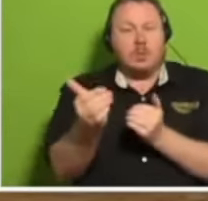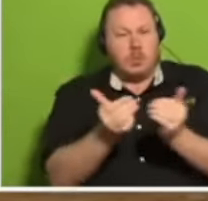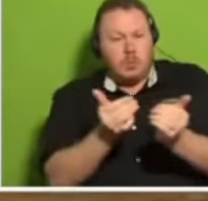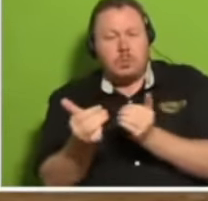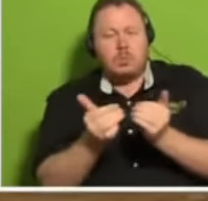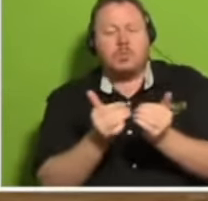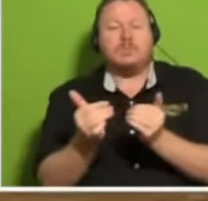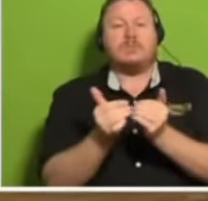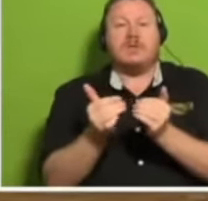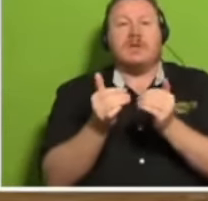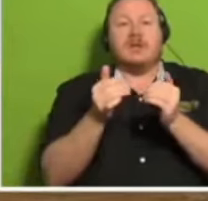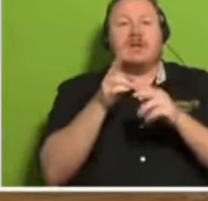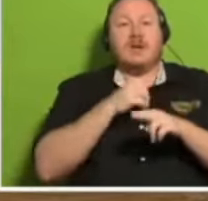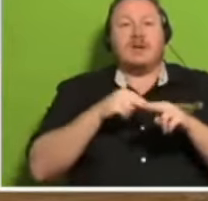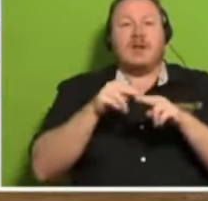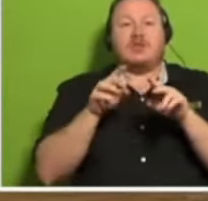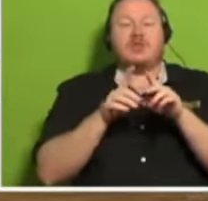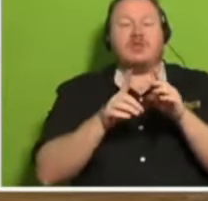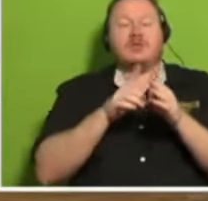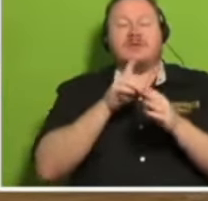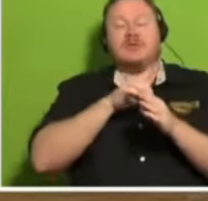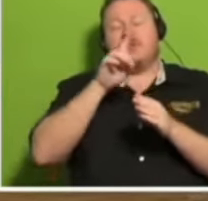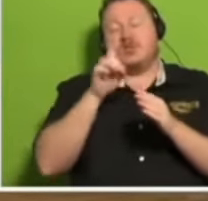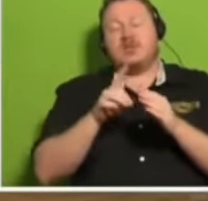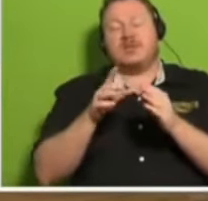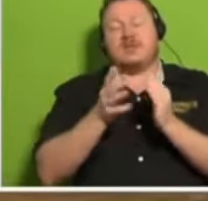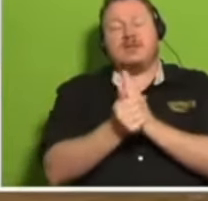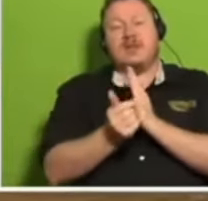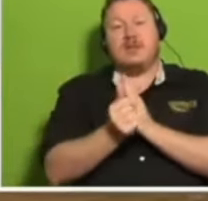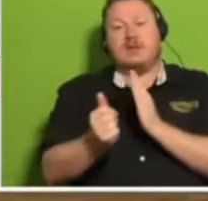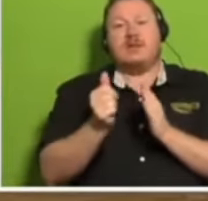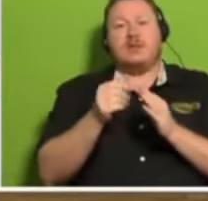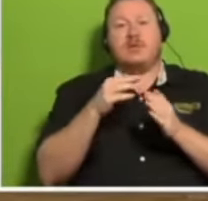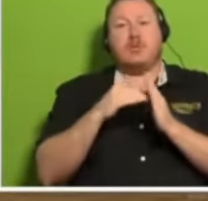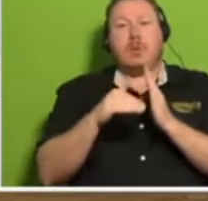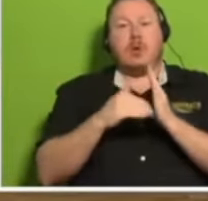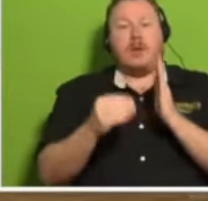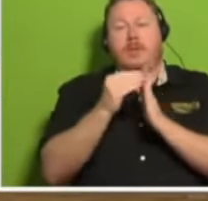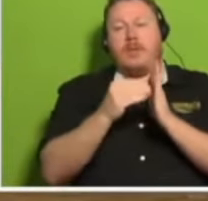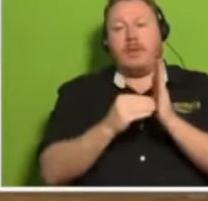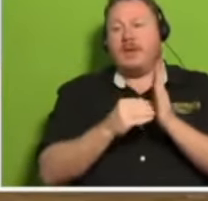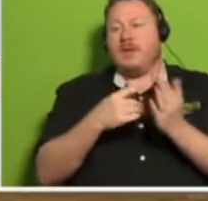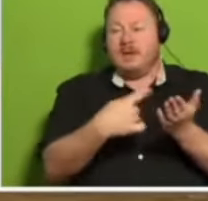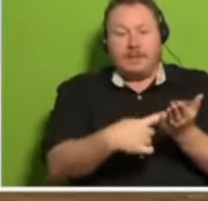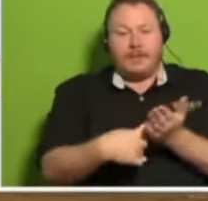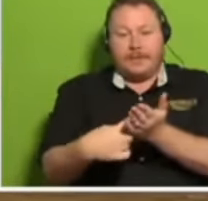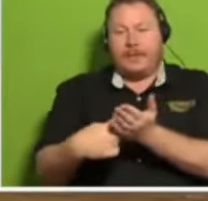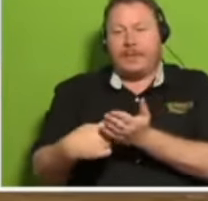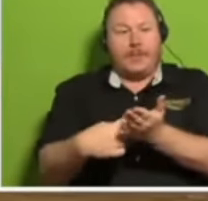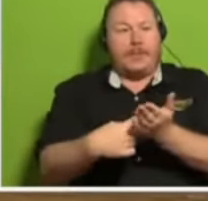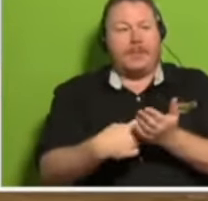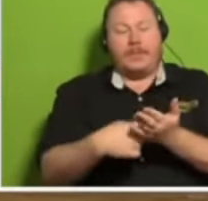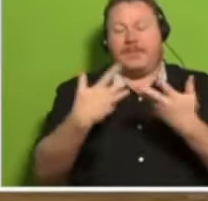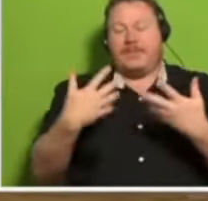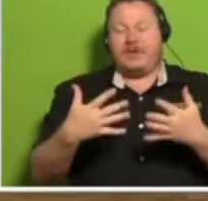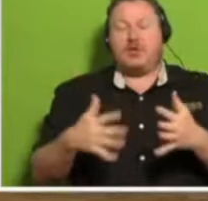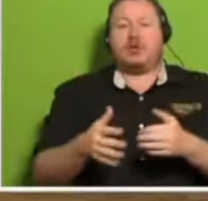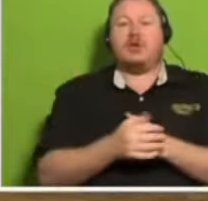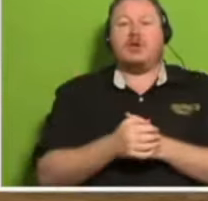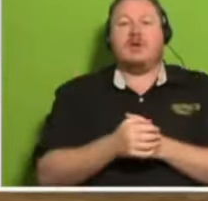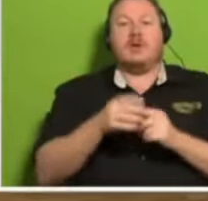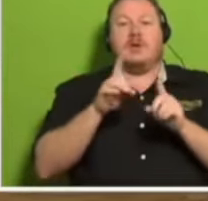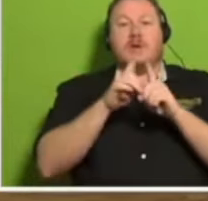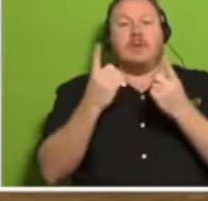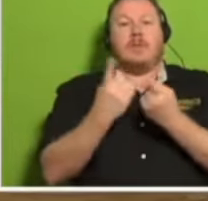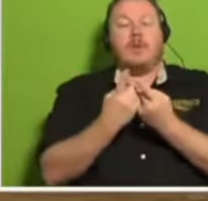implementation of the National Digital Skills Program. Emanating from these discussions, the department will be able to coordinate training